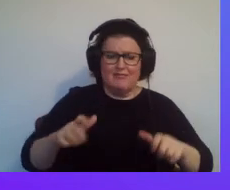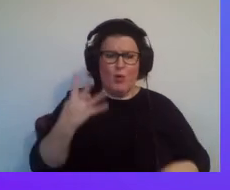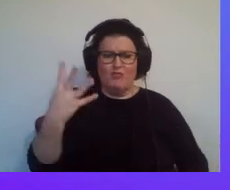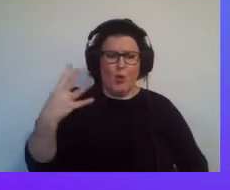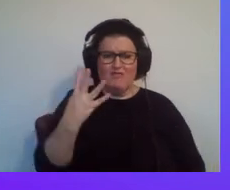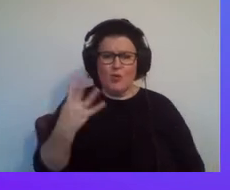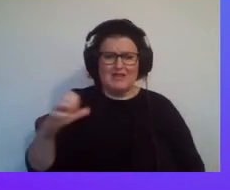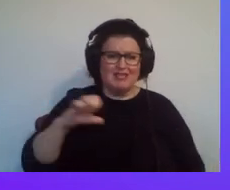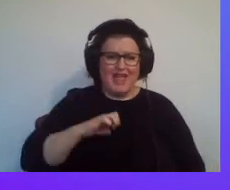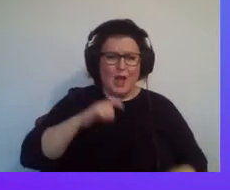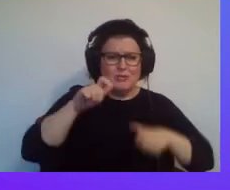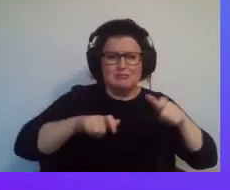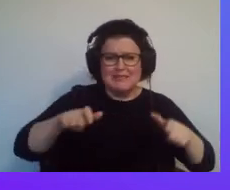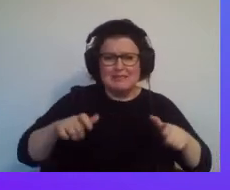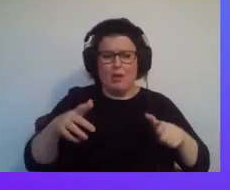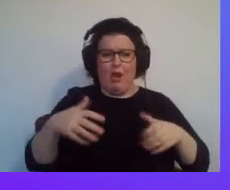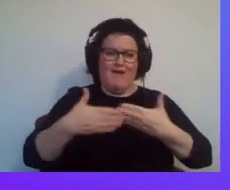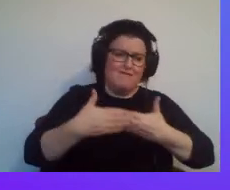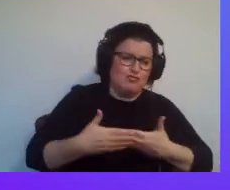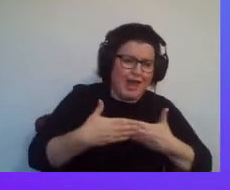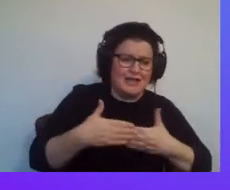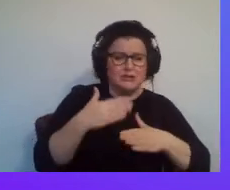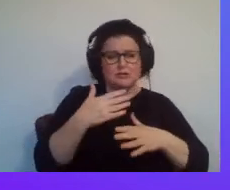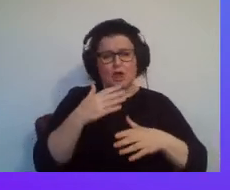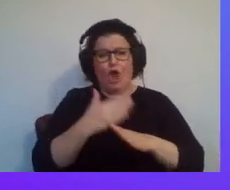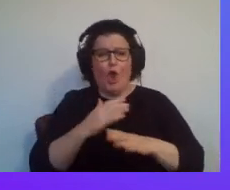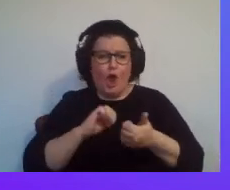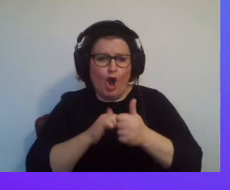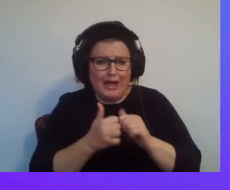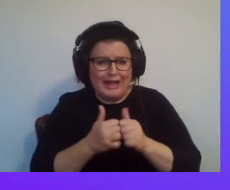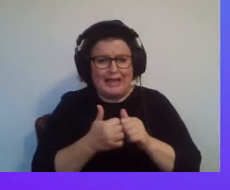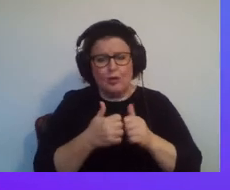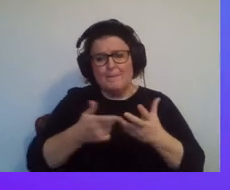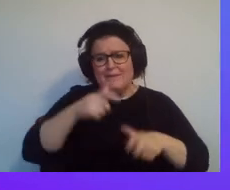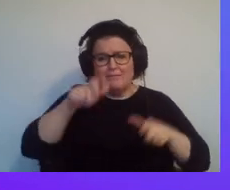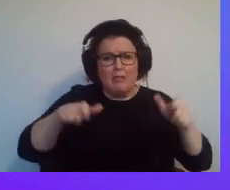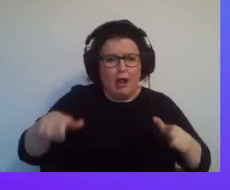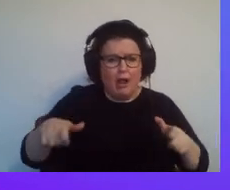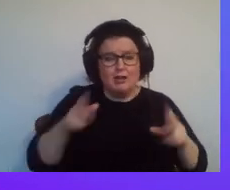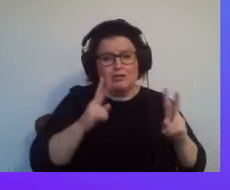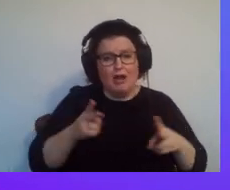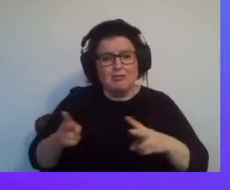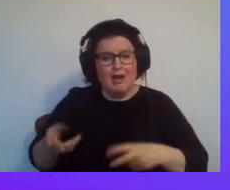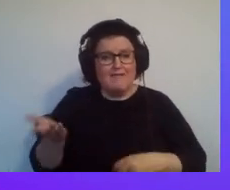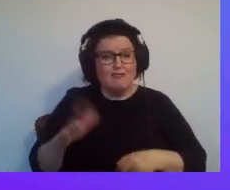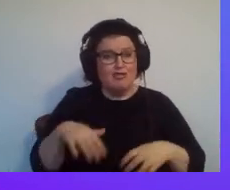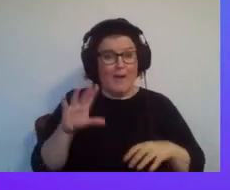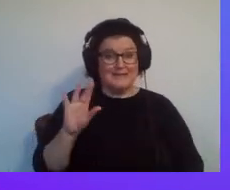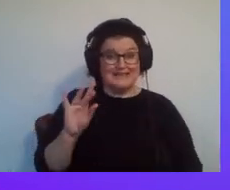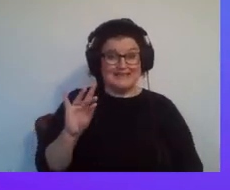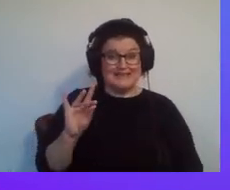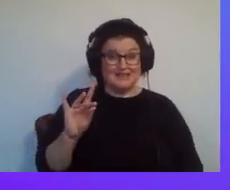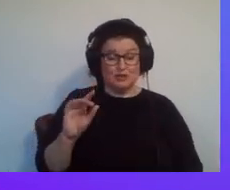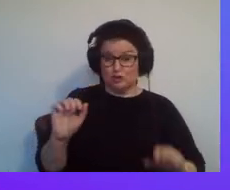friends or family members or colleagues have died from this disease. We are not yet out of the woods, and we're now in our